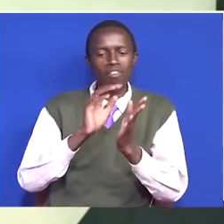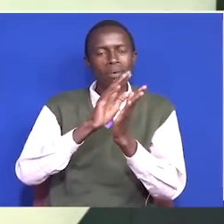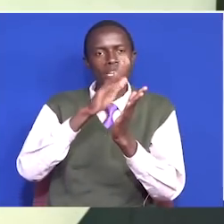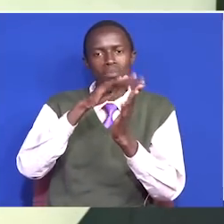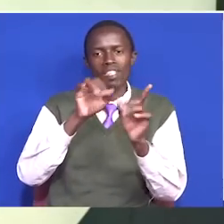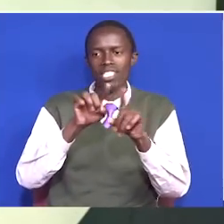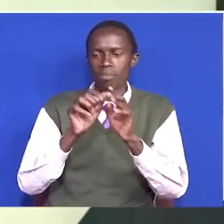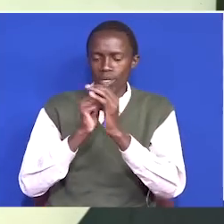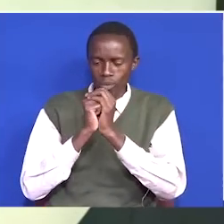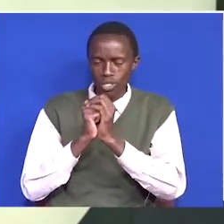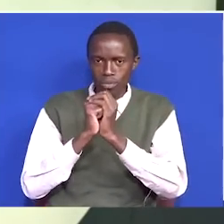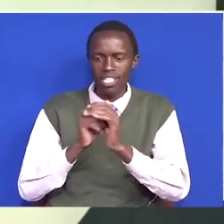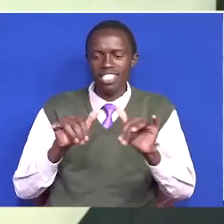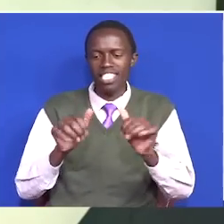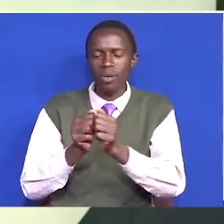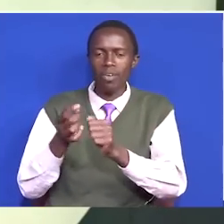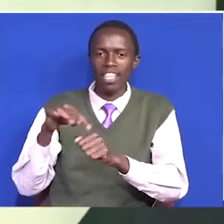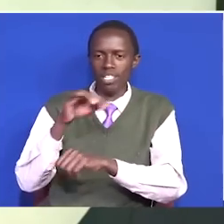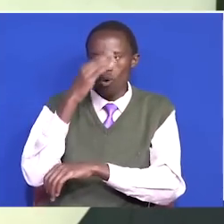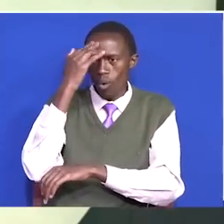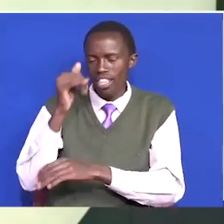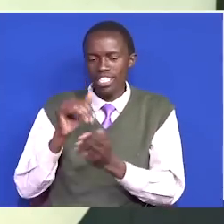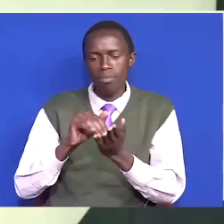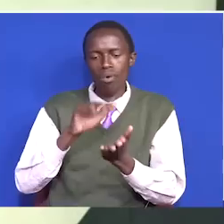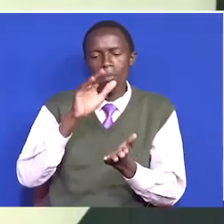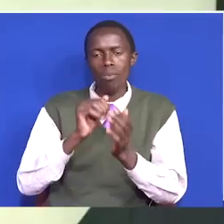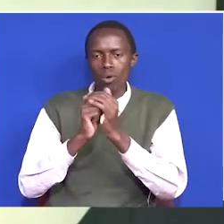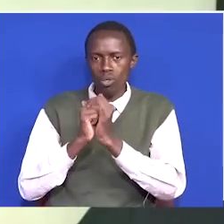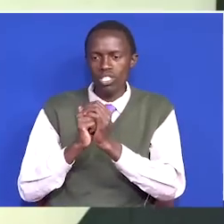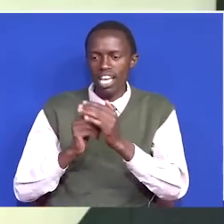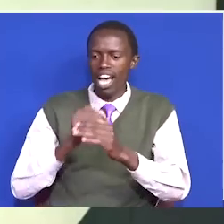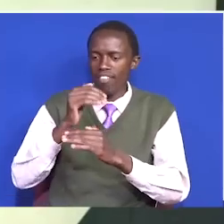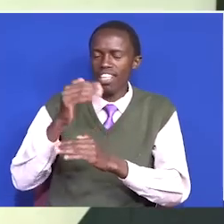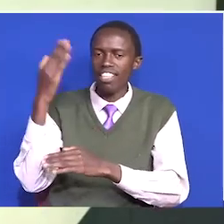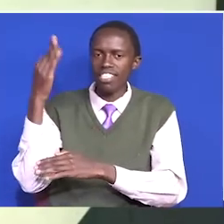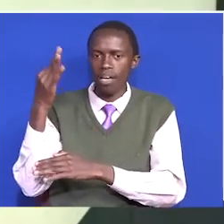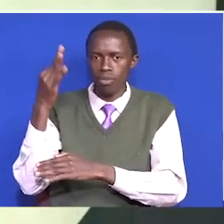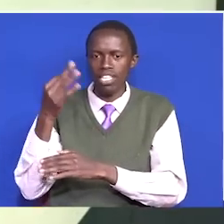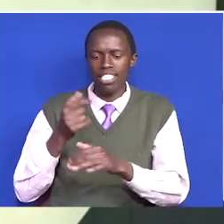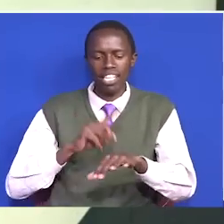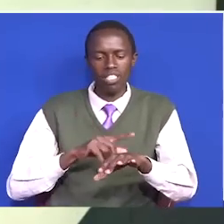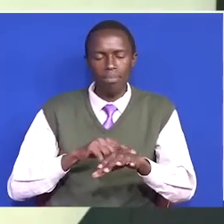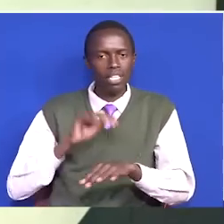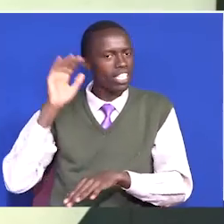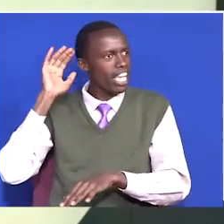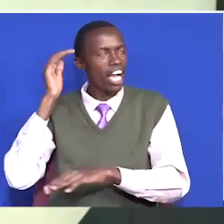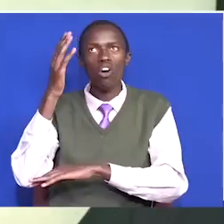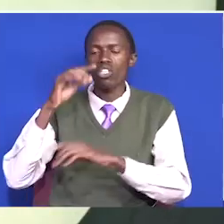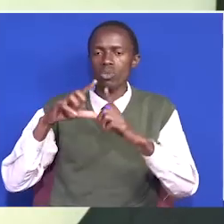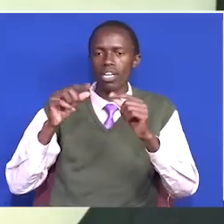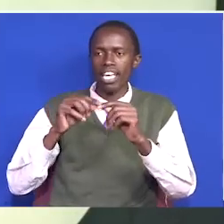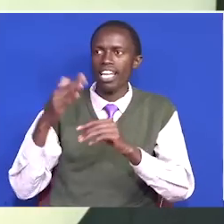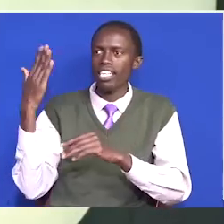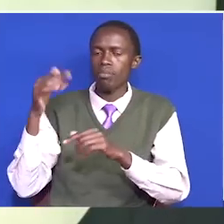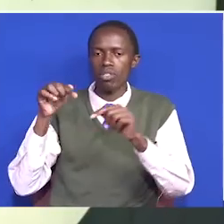praise and worship. Stay with us because there is more worship coming up after this sermon. Well, it's now time to hear the word, and